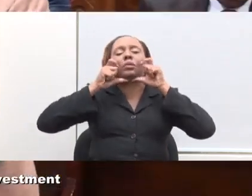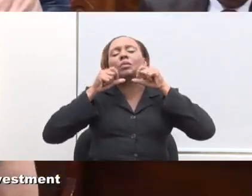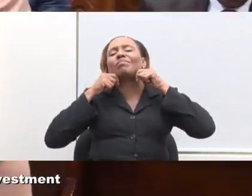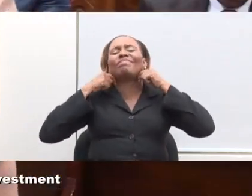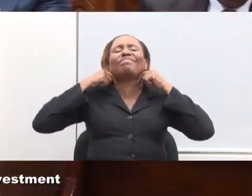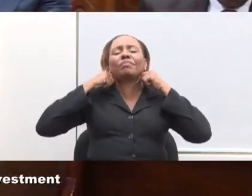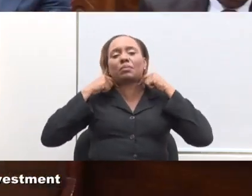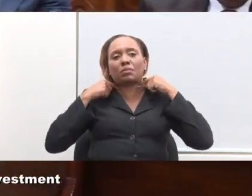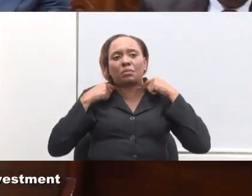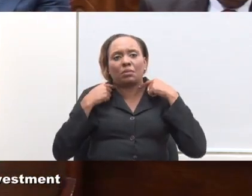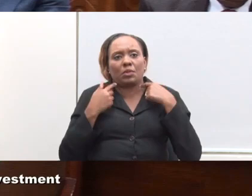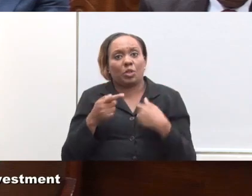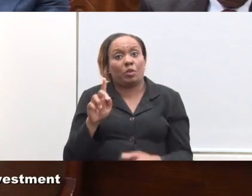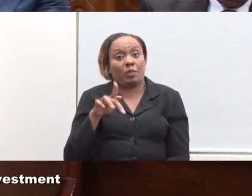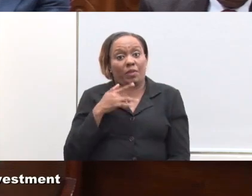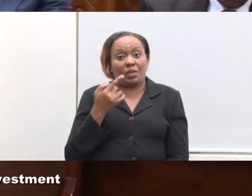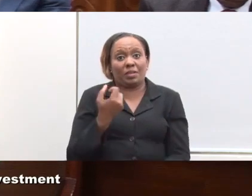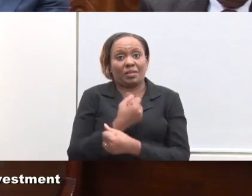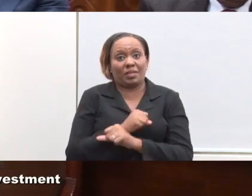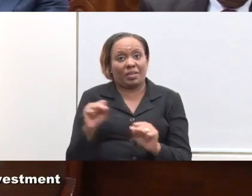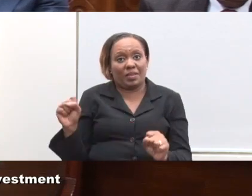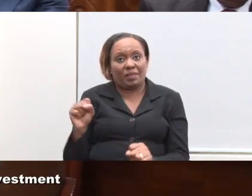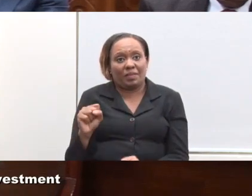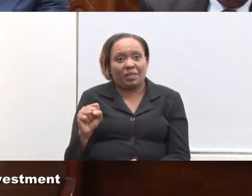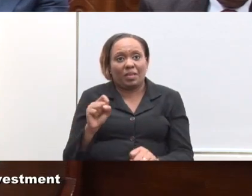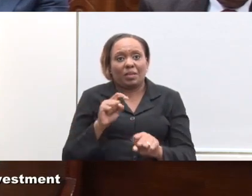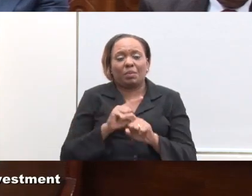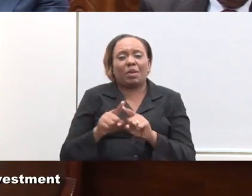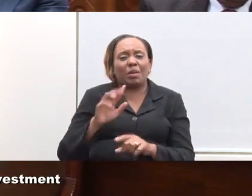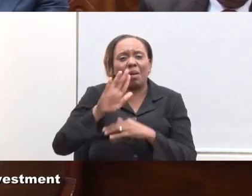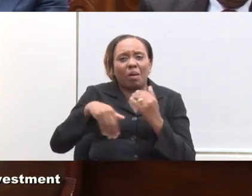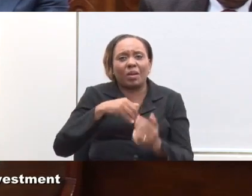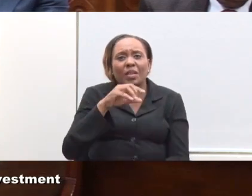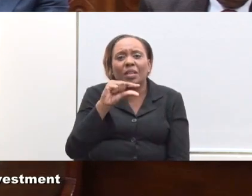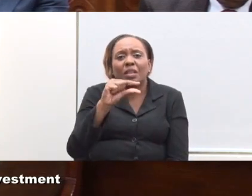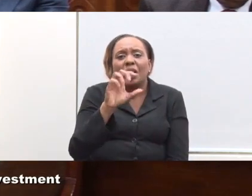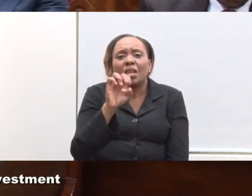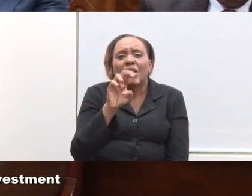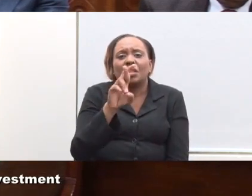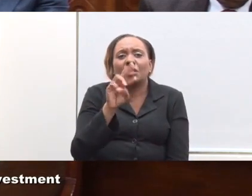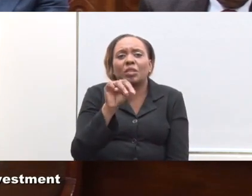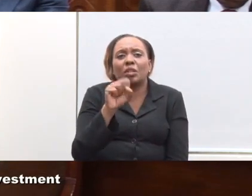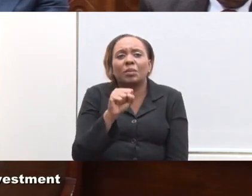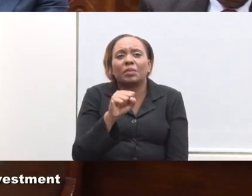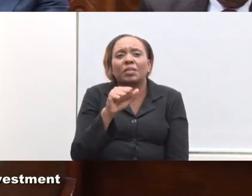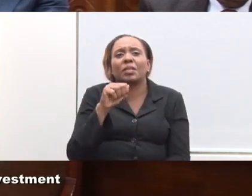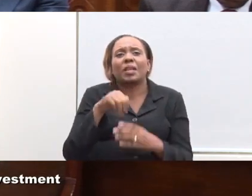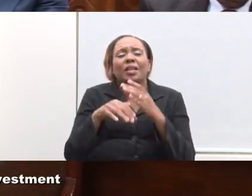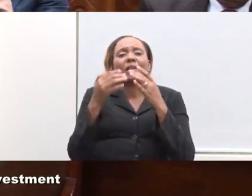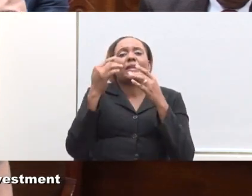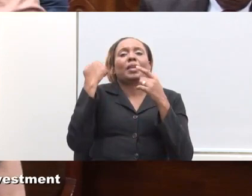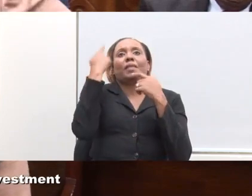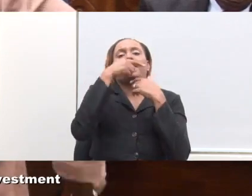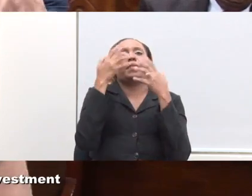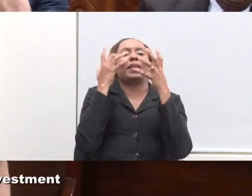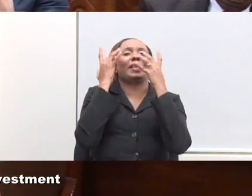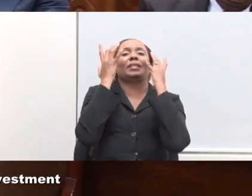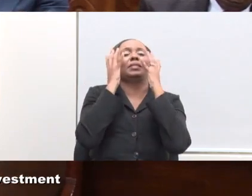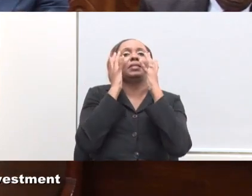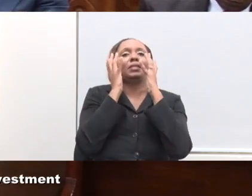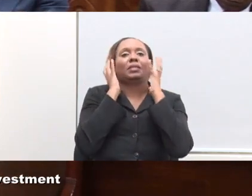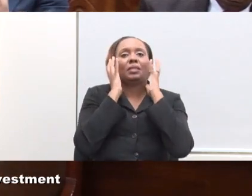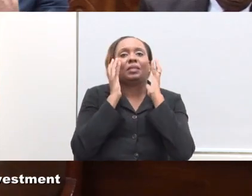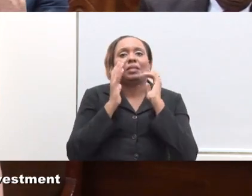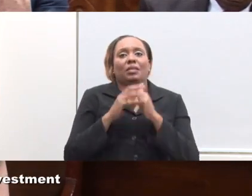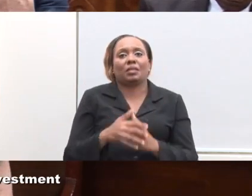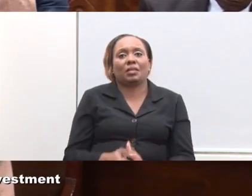security, and therefore you are bringing the very same germs to your face where they should not be. And that your